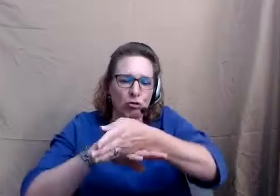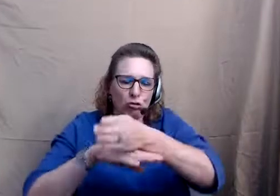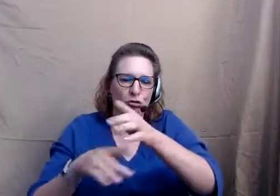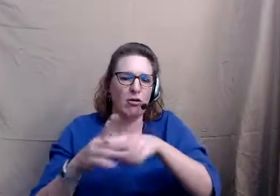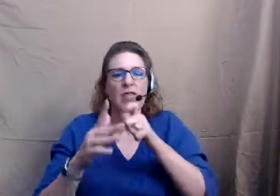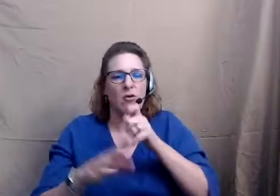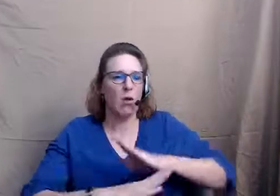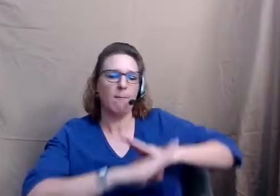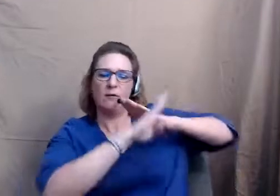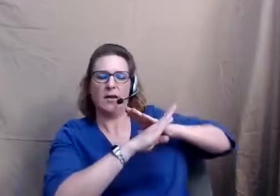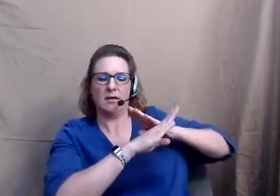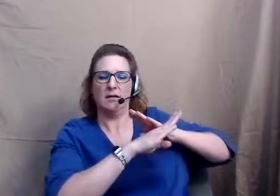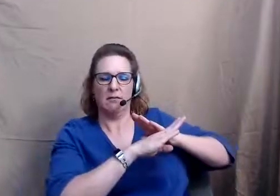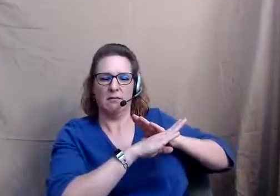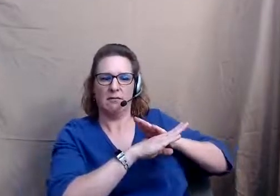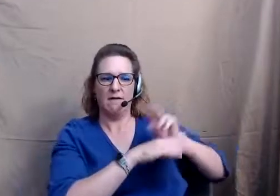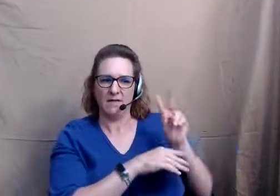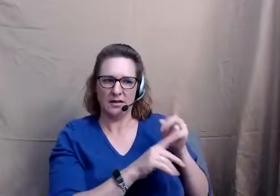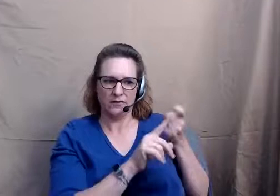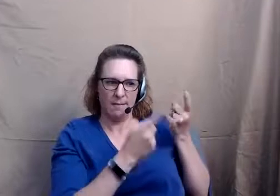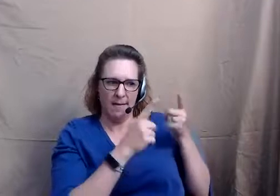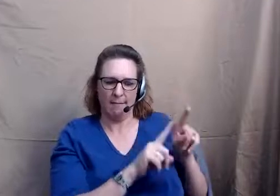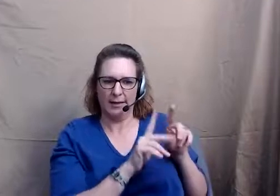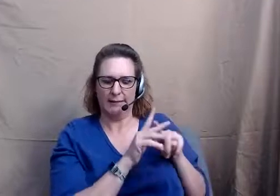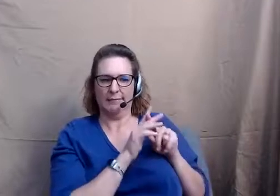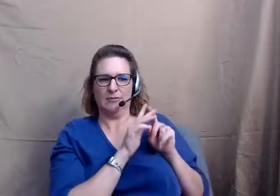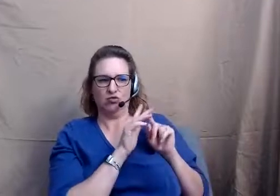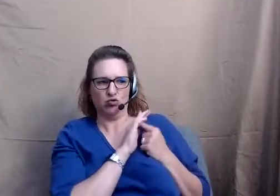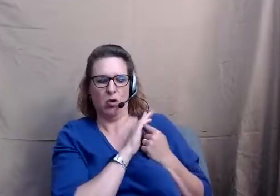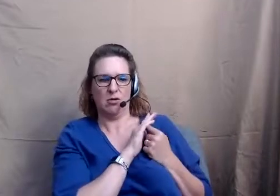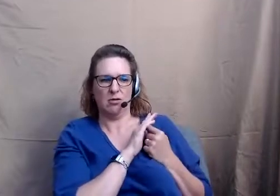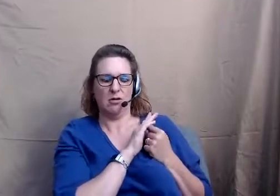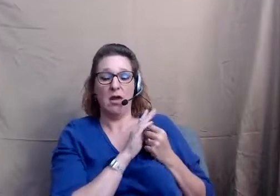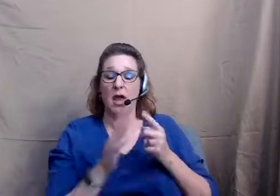preventing violence from happening in the first instance. And the research